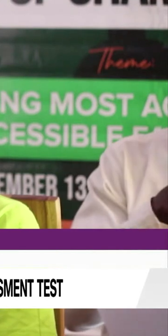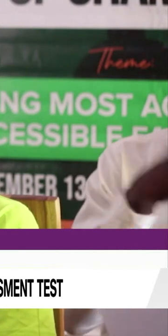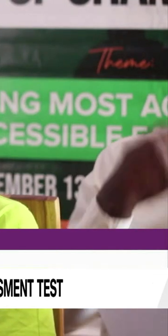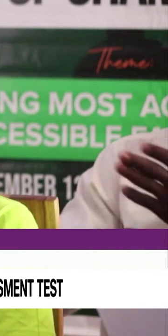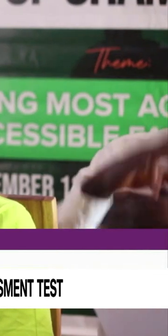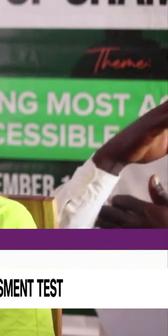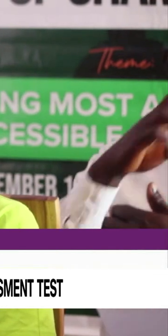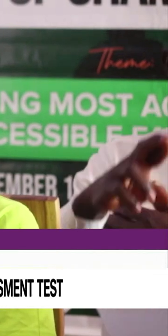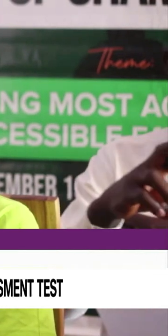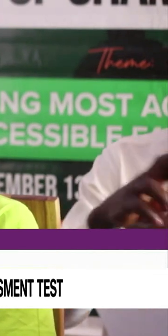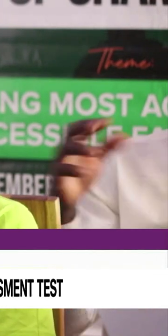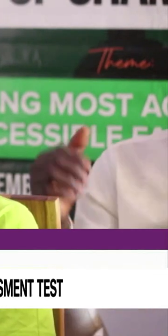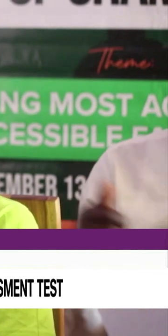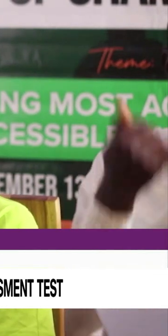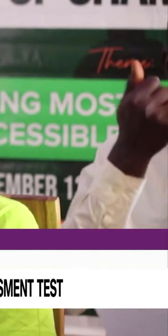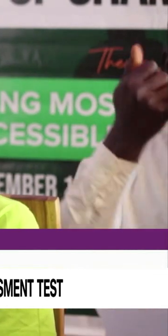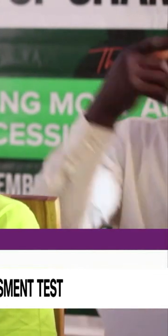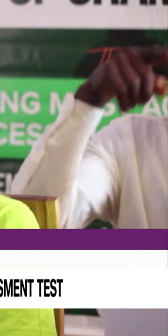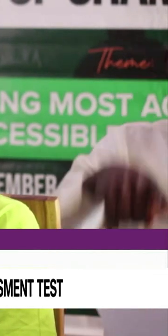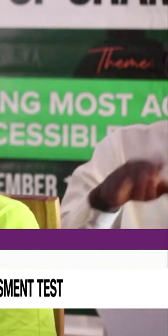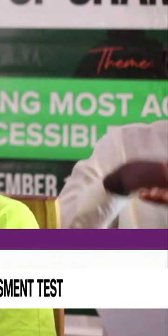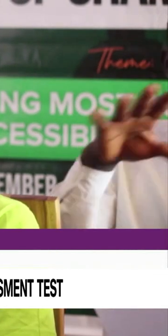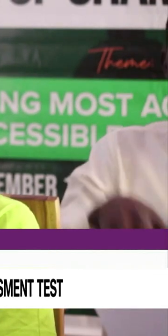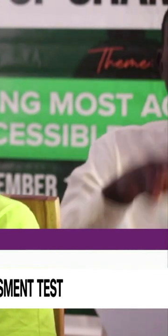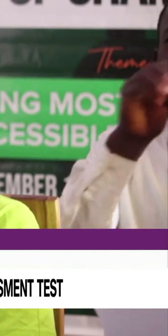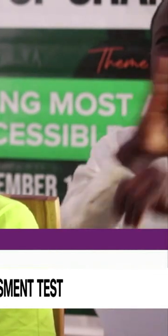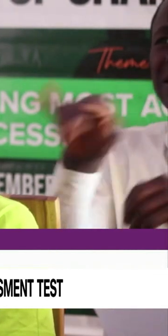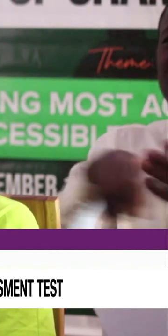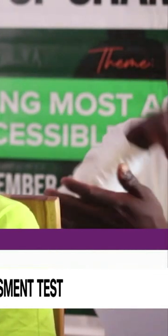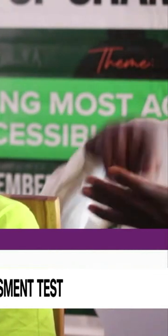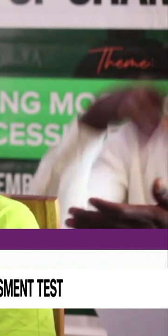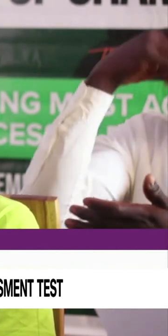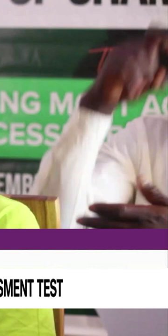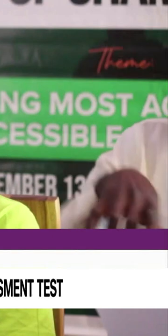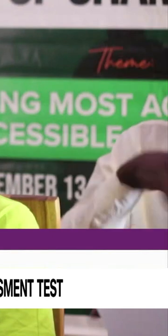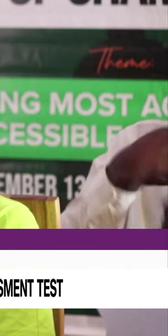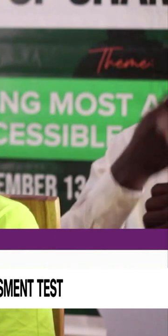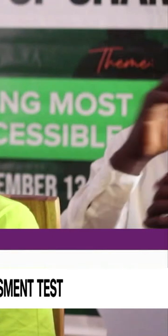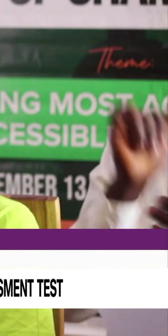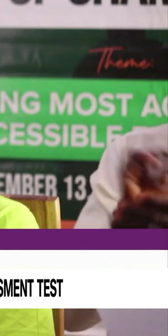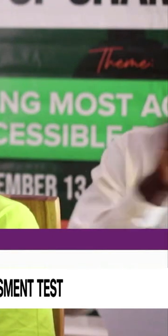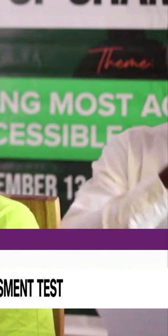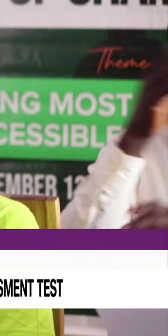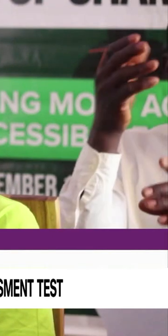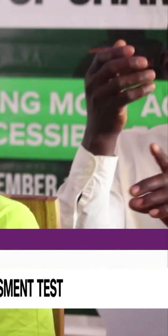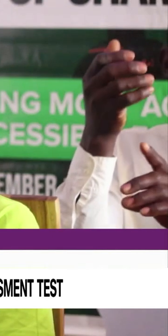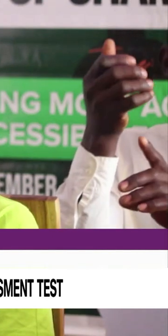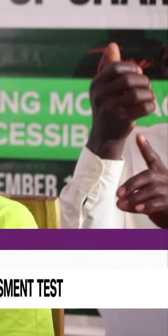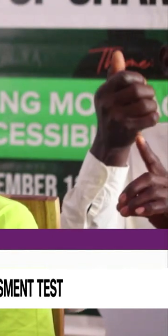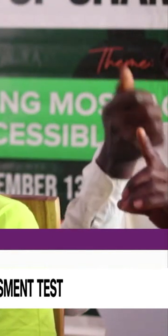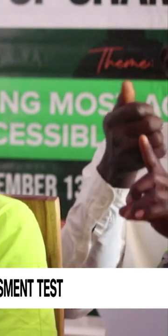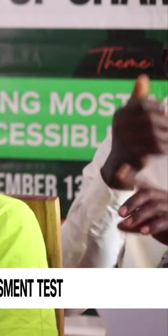in executing these mandates and ensuring their impact in daily lives of persons with